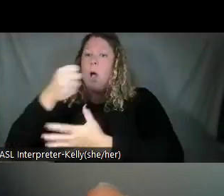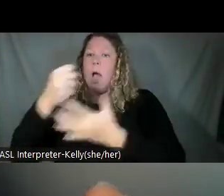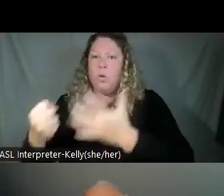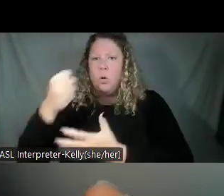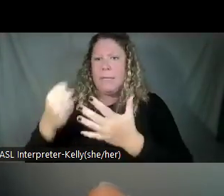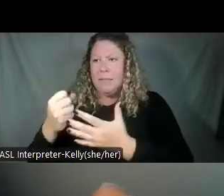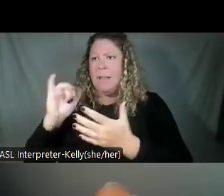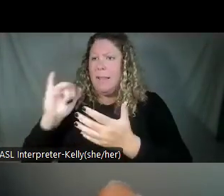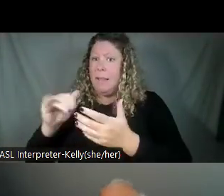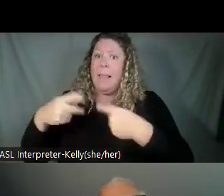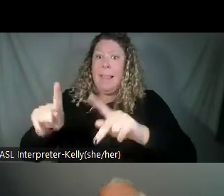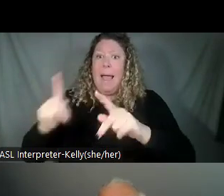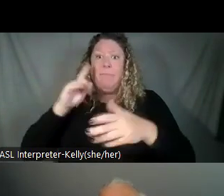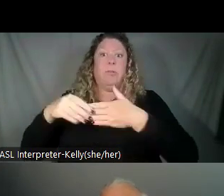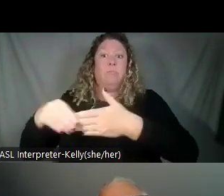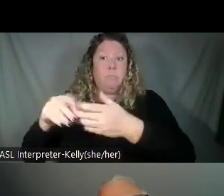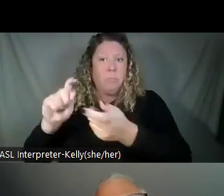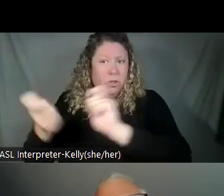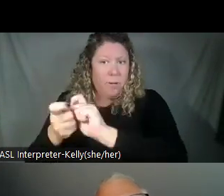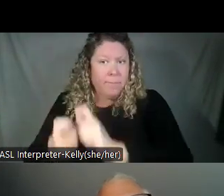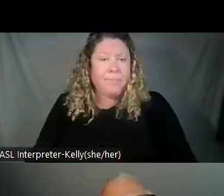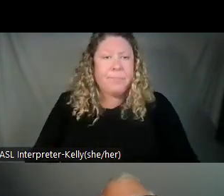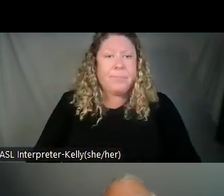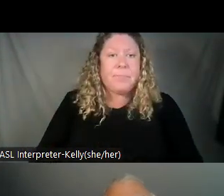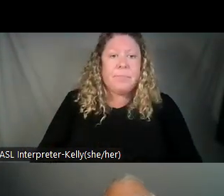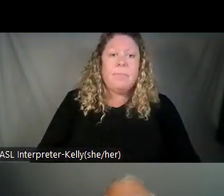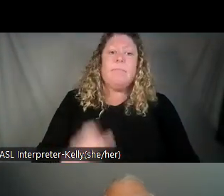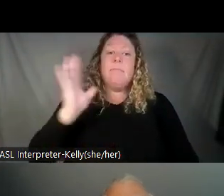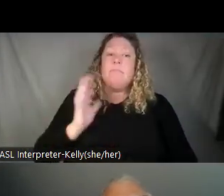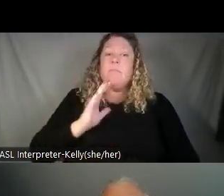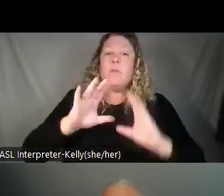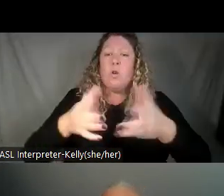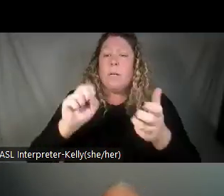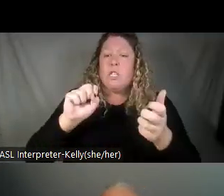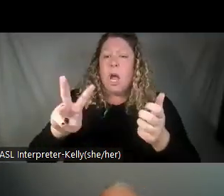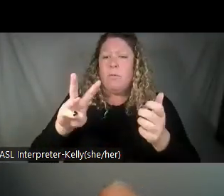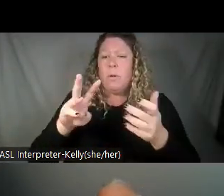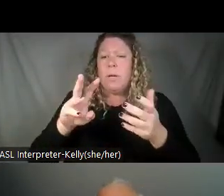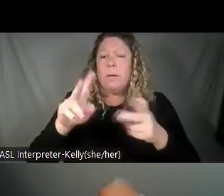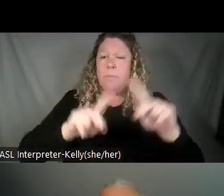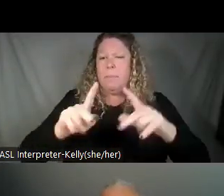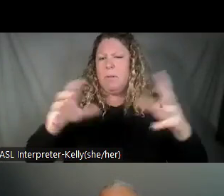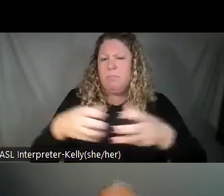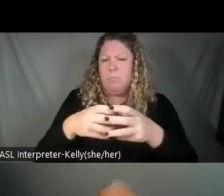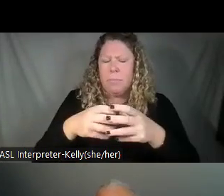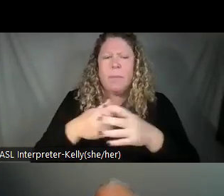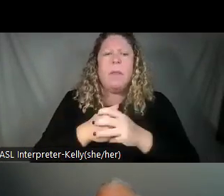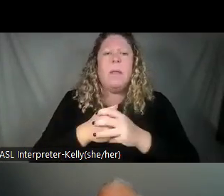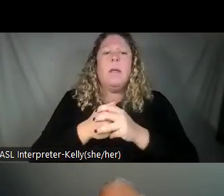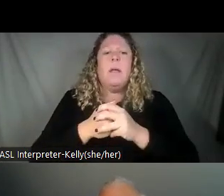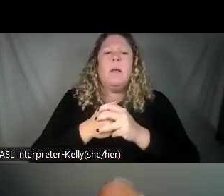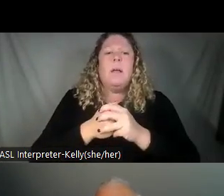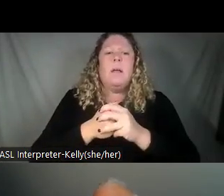In 2001, a group of software individuals got together and they tried to figure out what is the secret? What